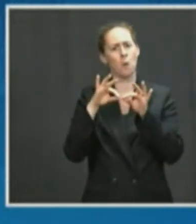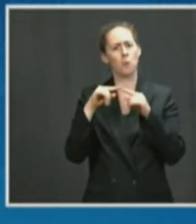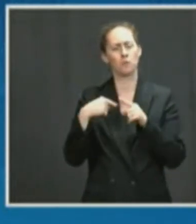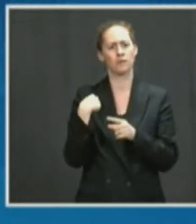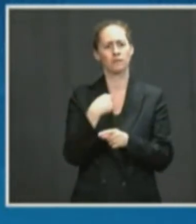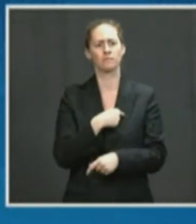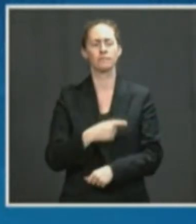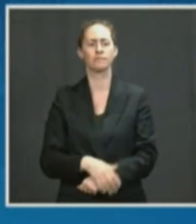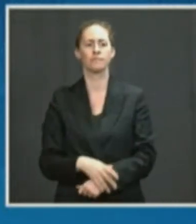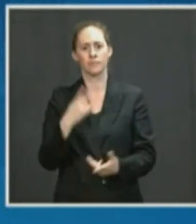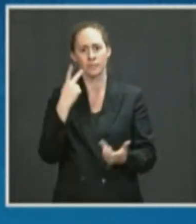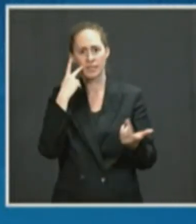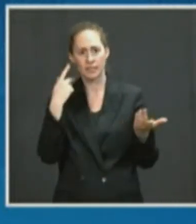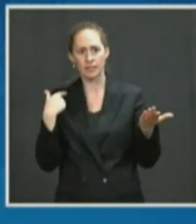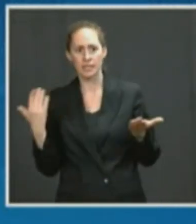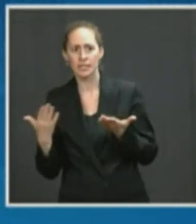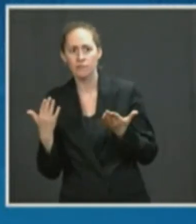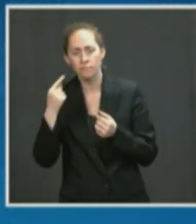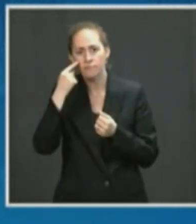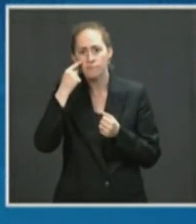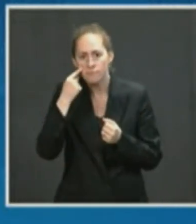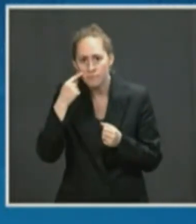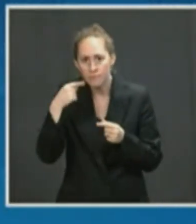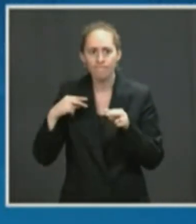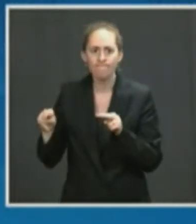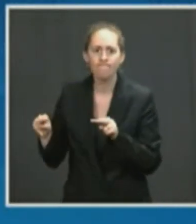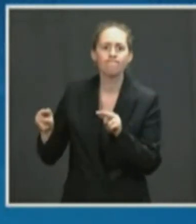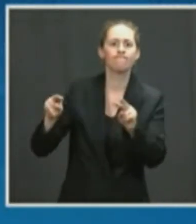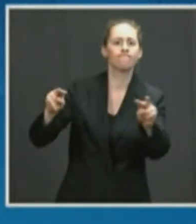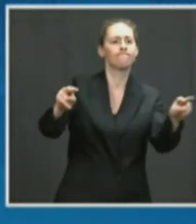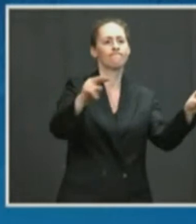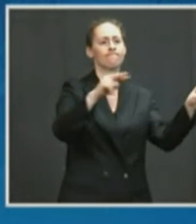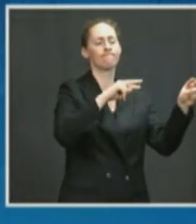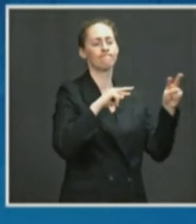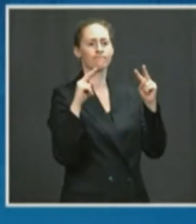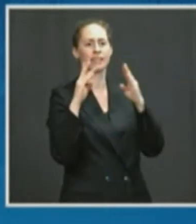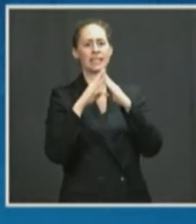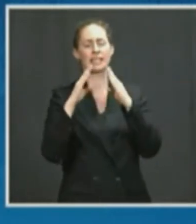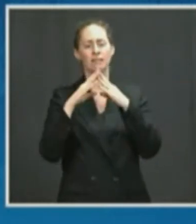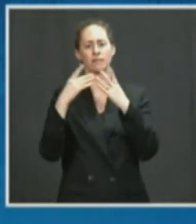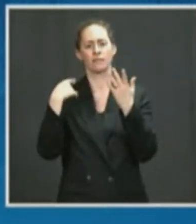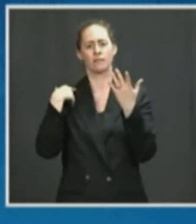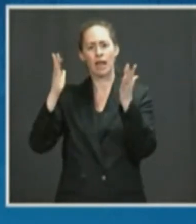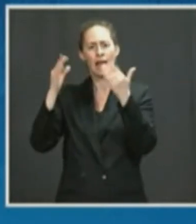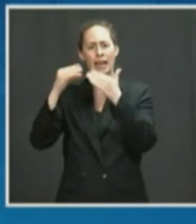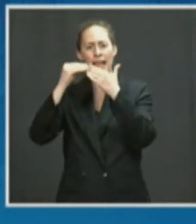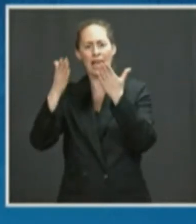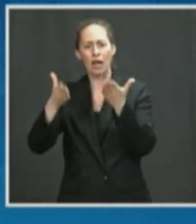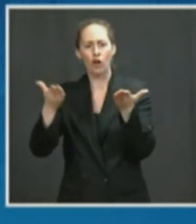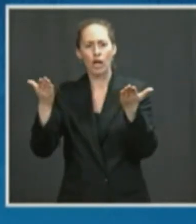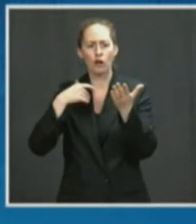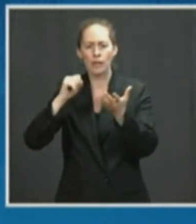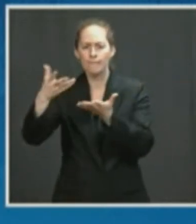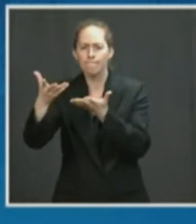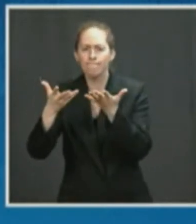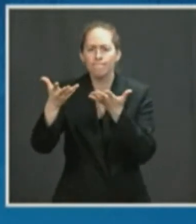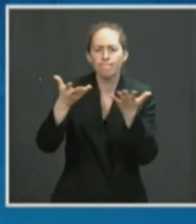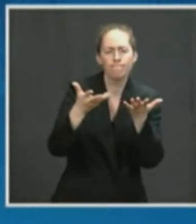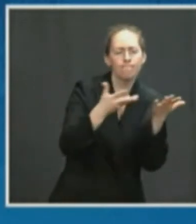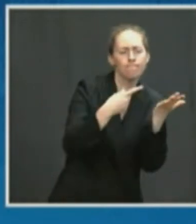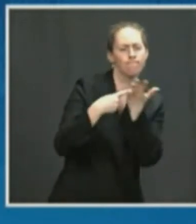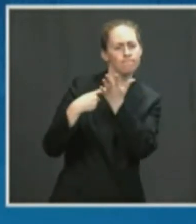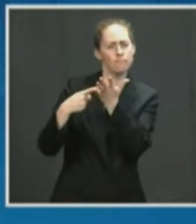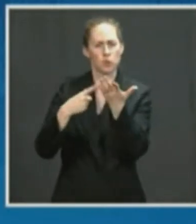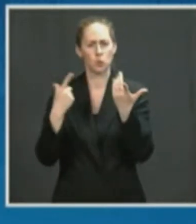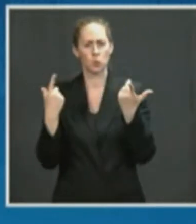ground to speak with the leader of this nation around what we can do in a way that is